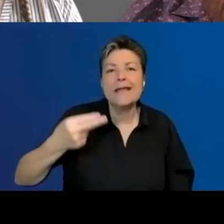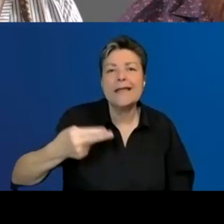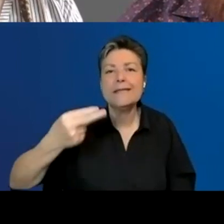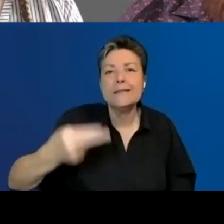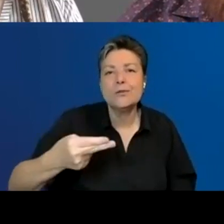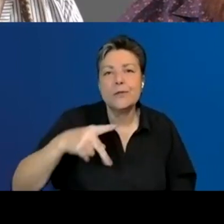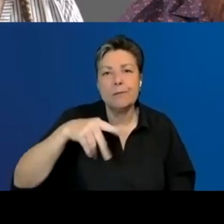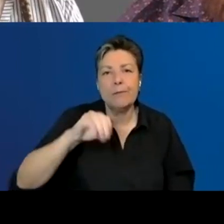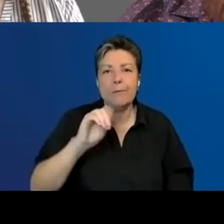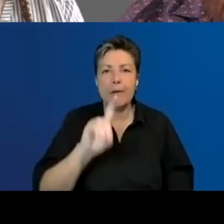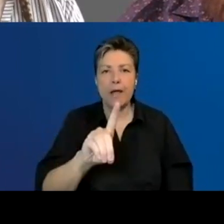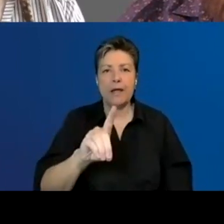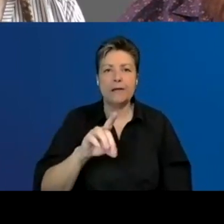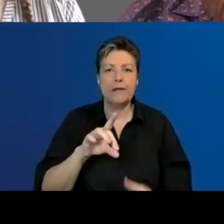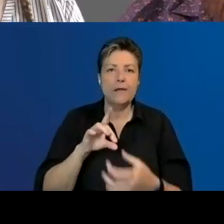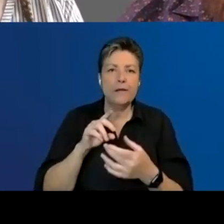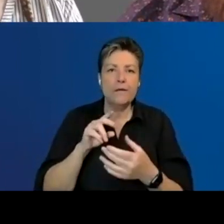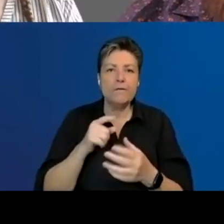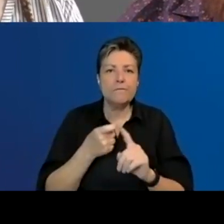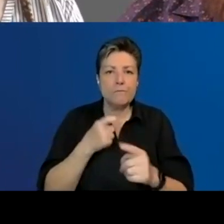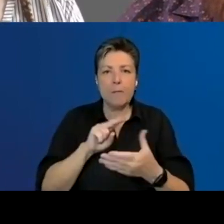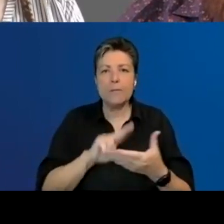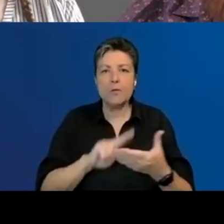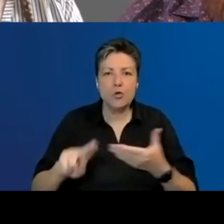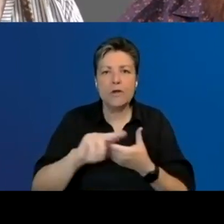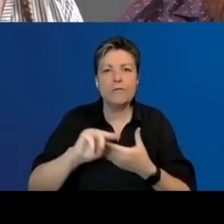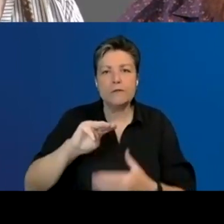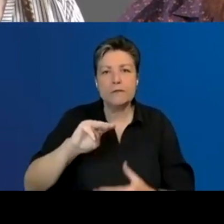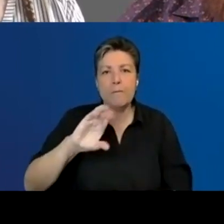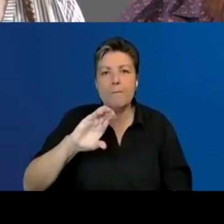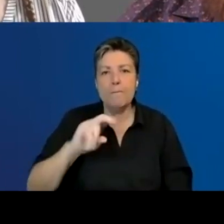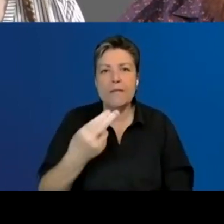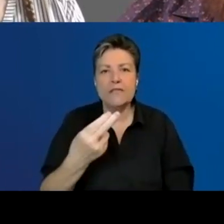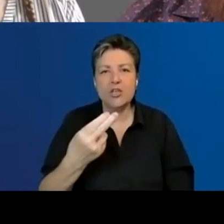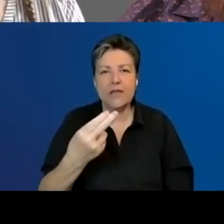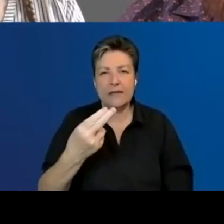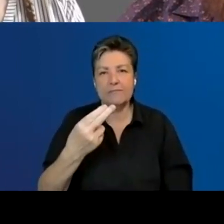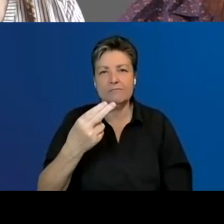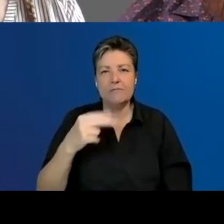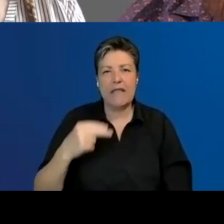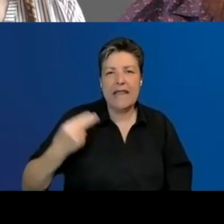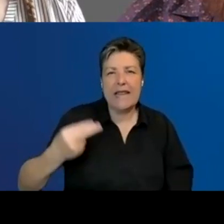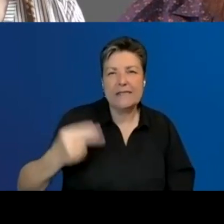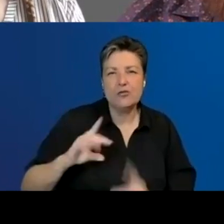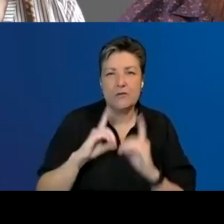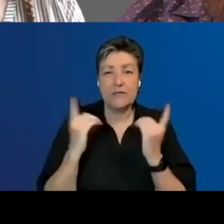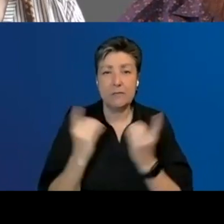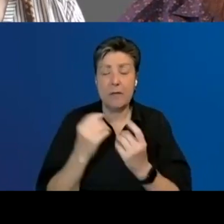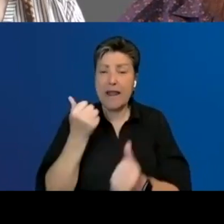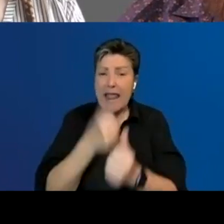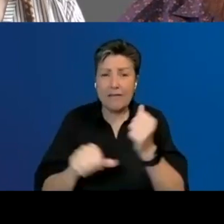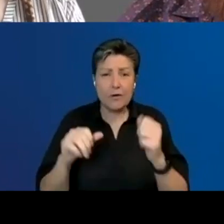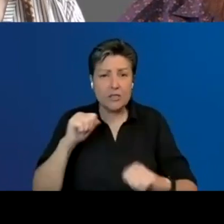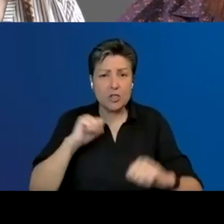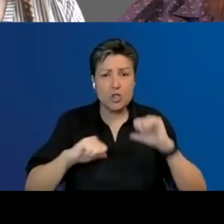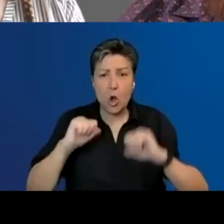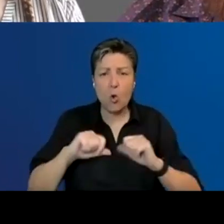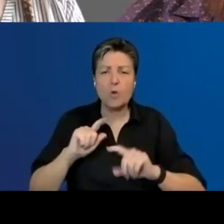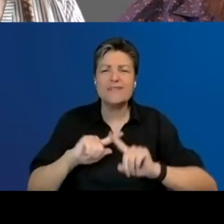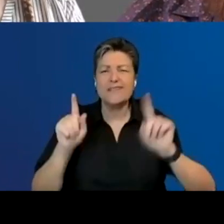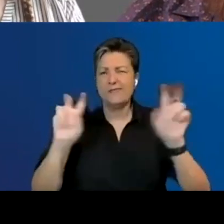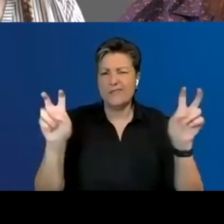by the University of Michigan's history department. And each episode is a different topic.